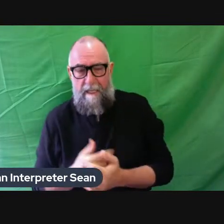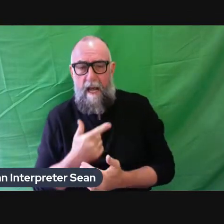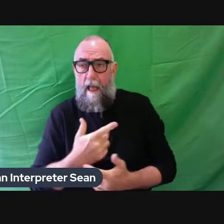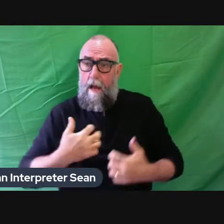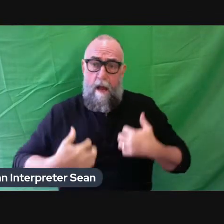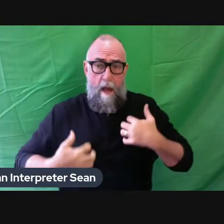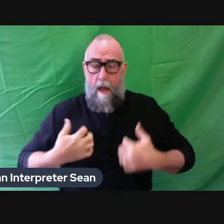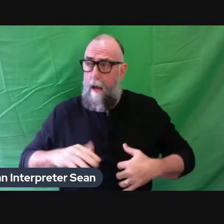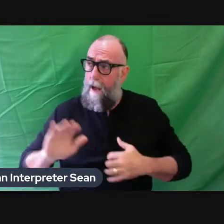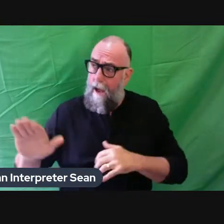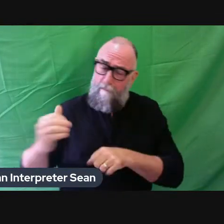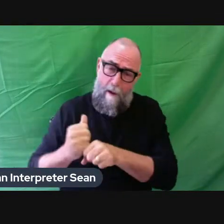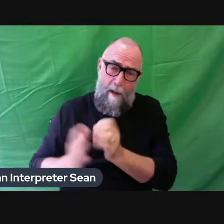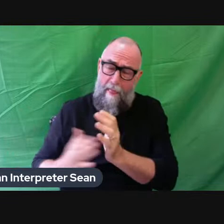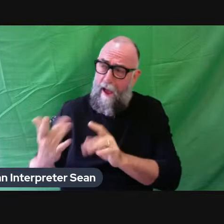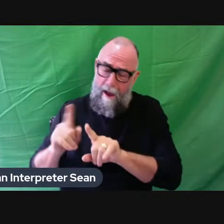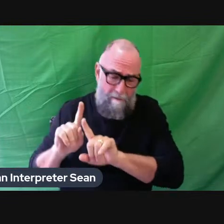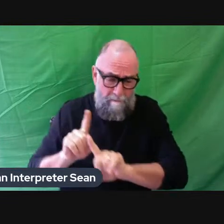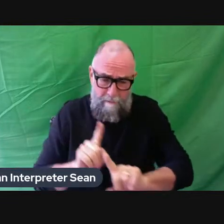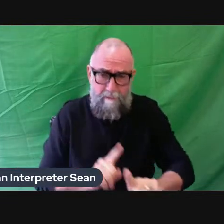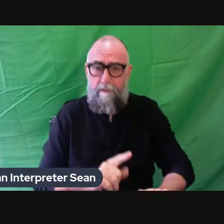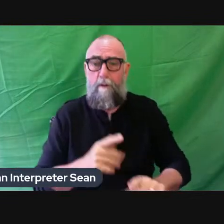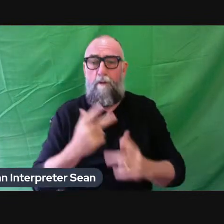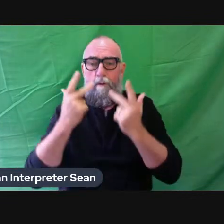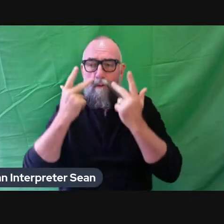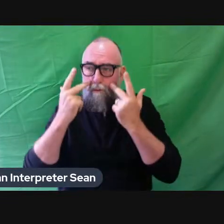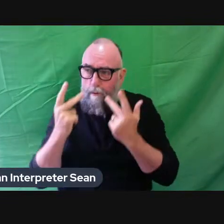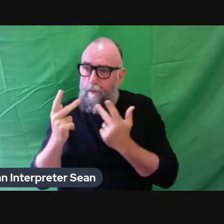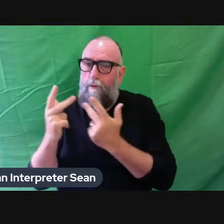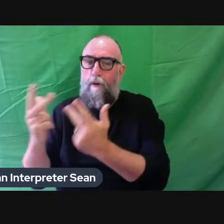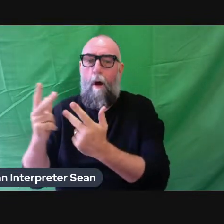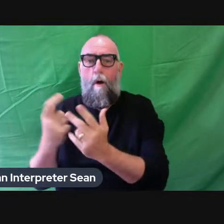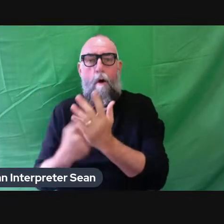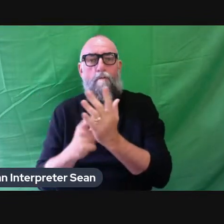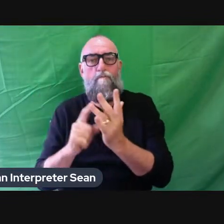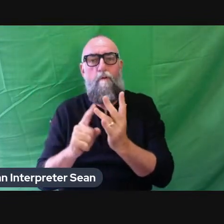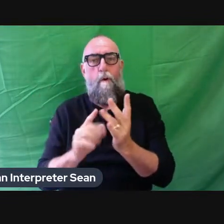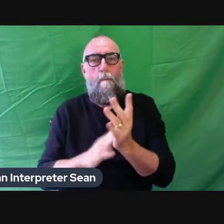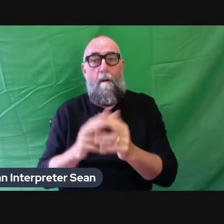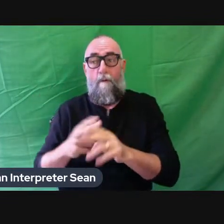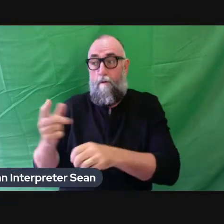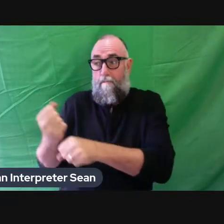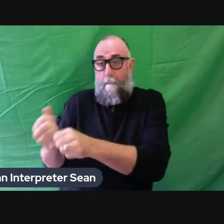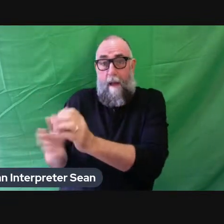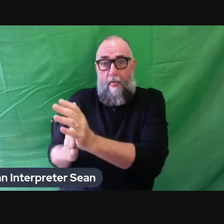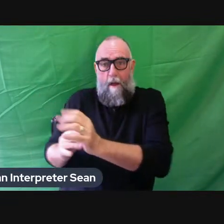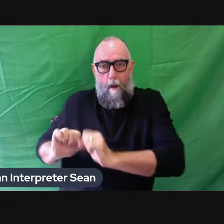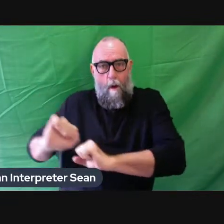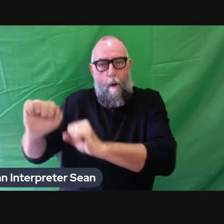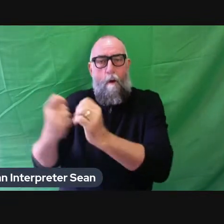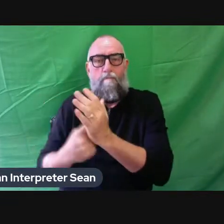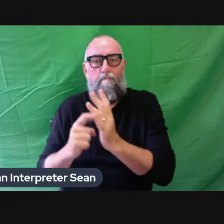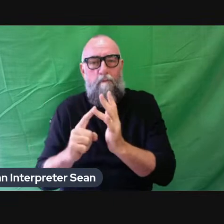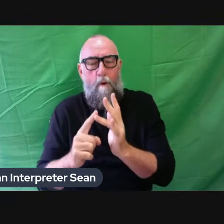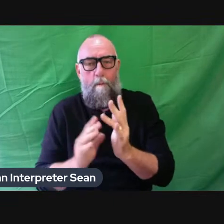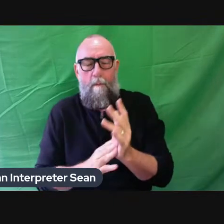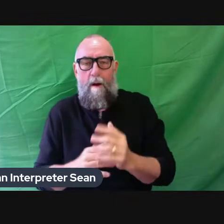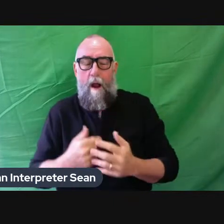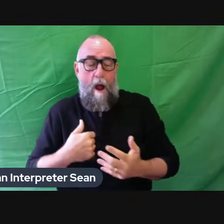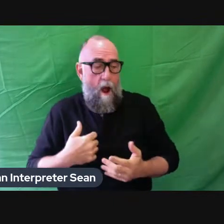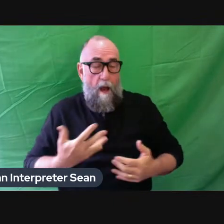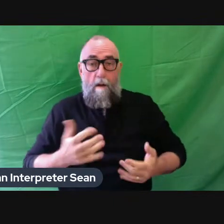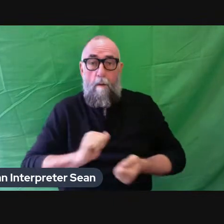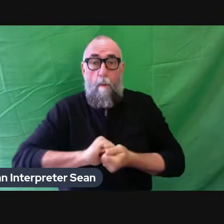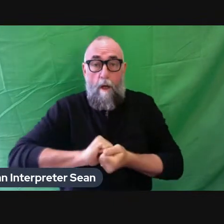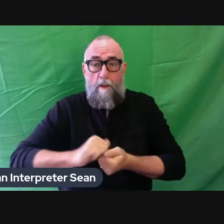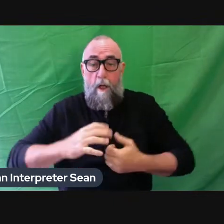room with its own little bathroom, and that was going to be Grandma's room. I went to get all the holiday laundry unpacked,